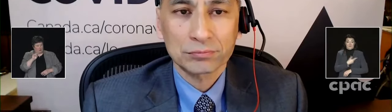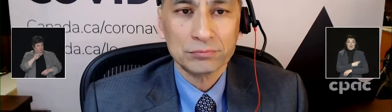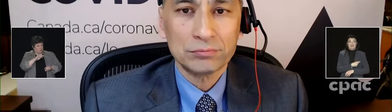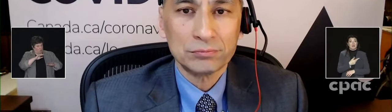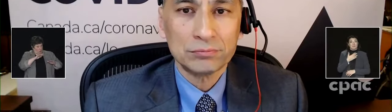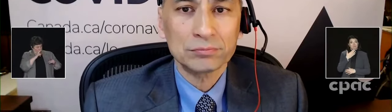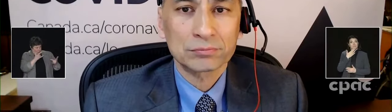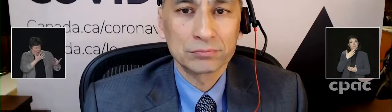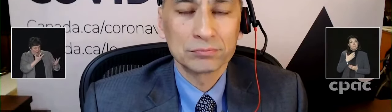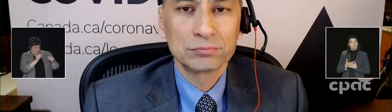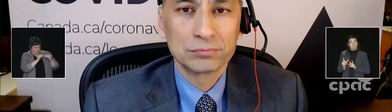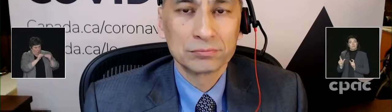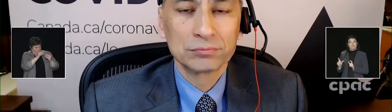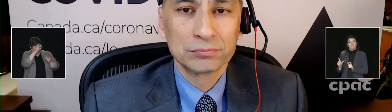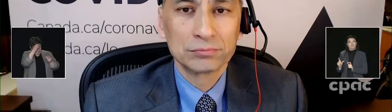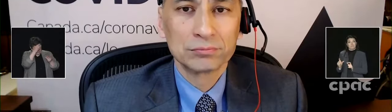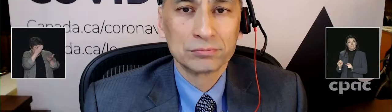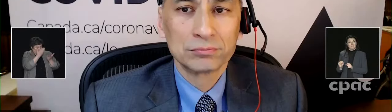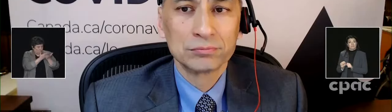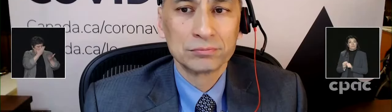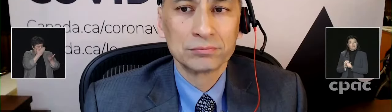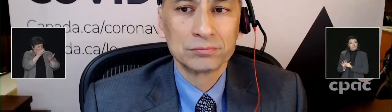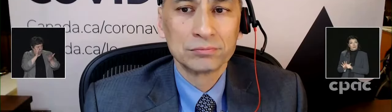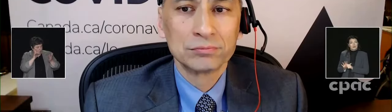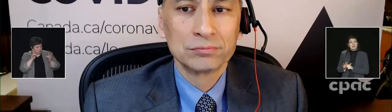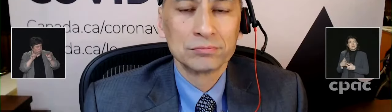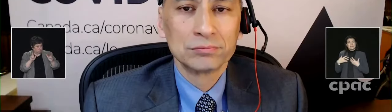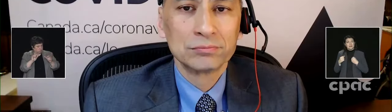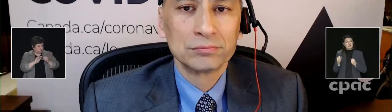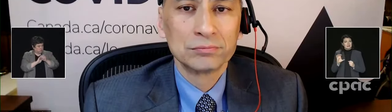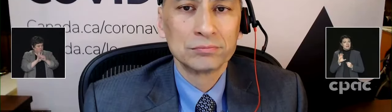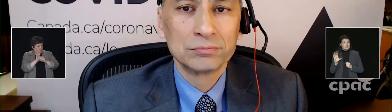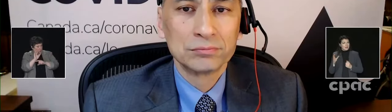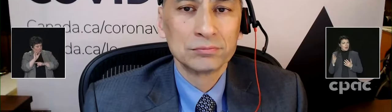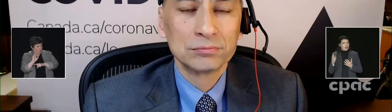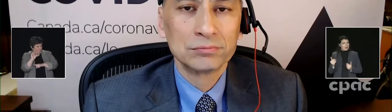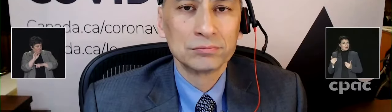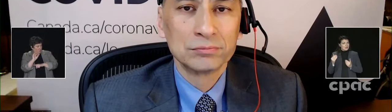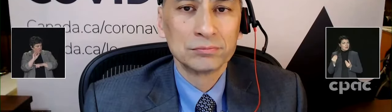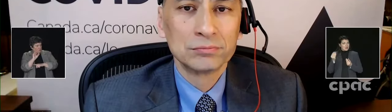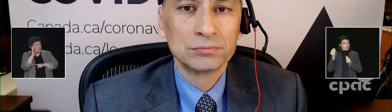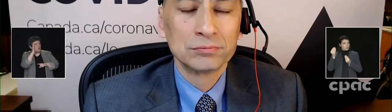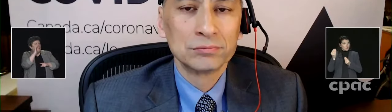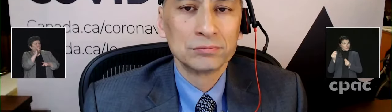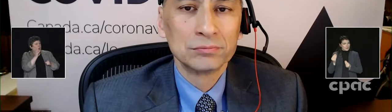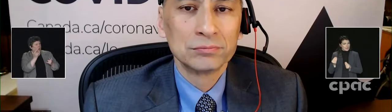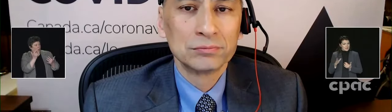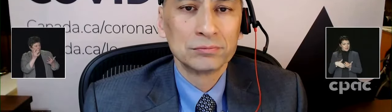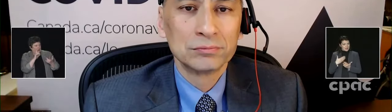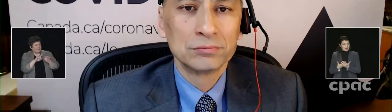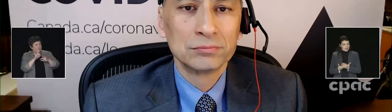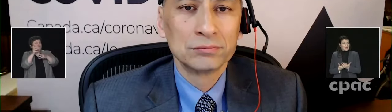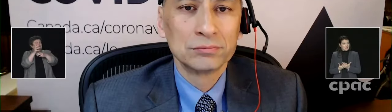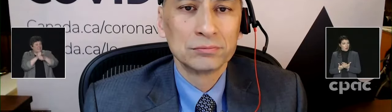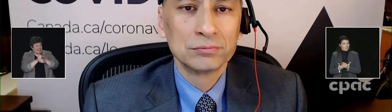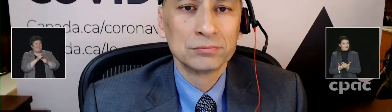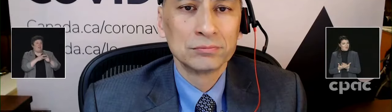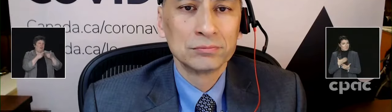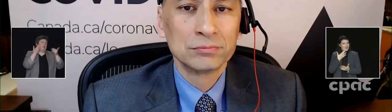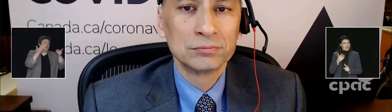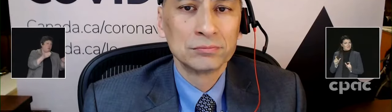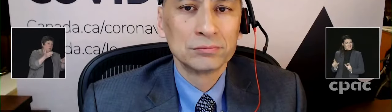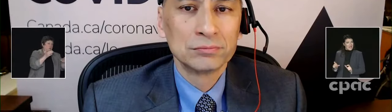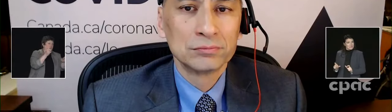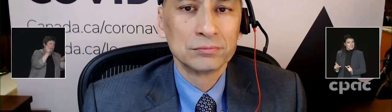confirmatory data about the effectiveness against Omicron. So I'm wondering if you could explain why not wait until you get that data before authorizing